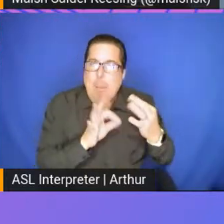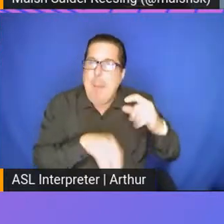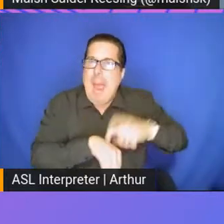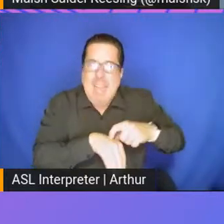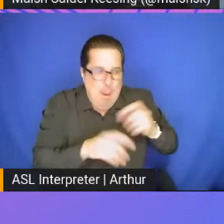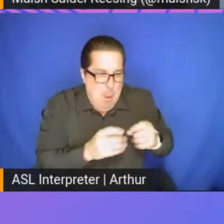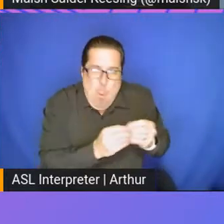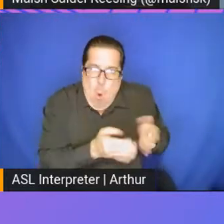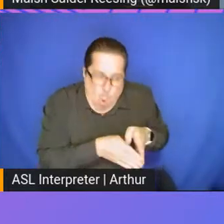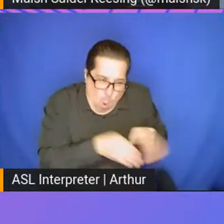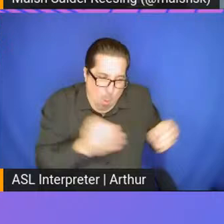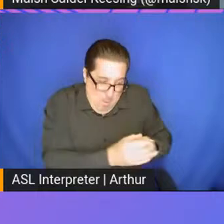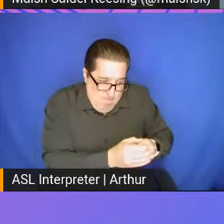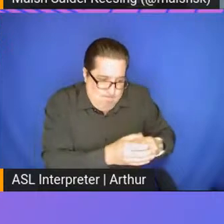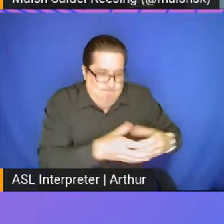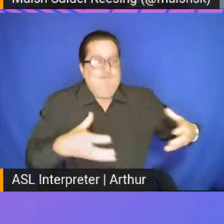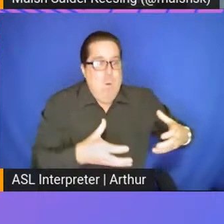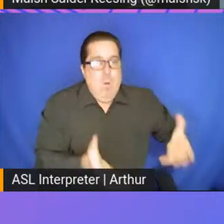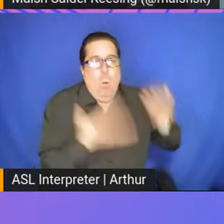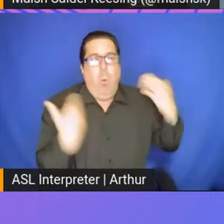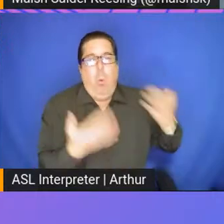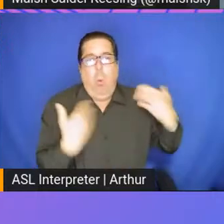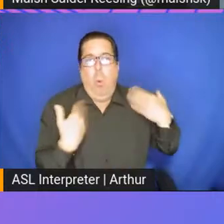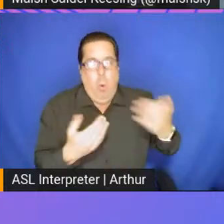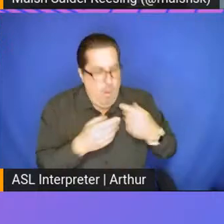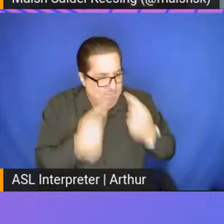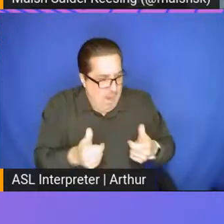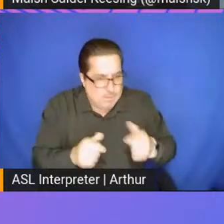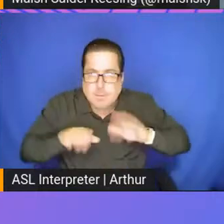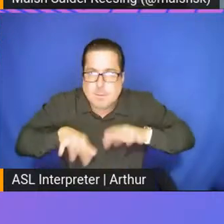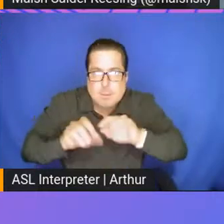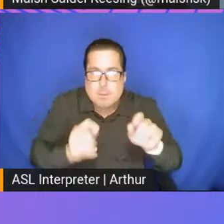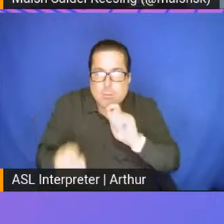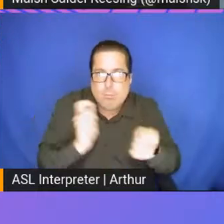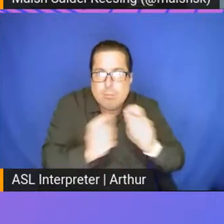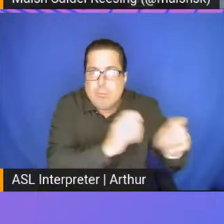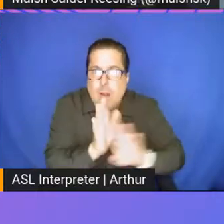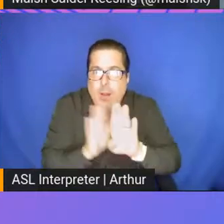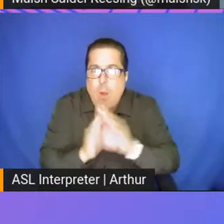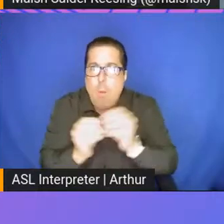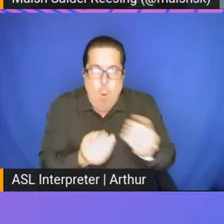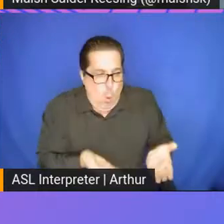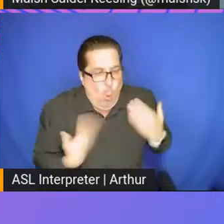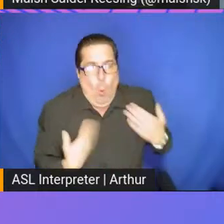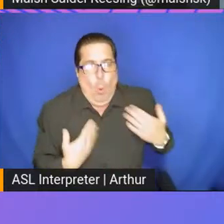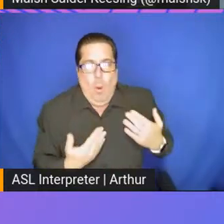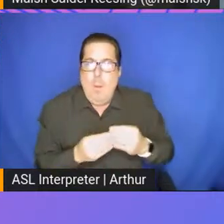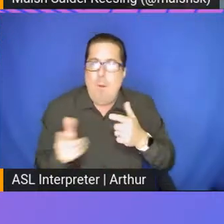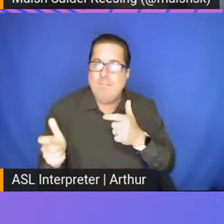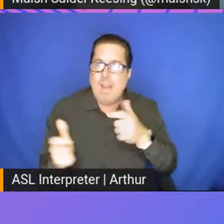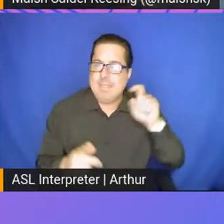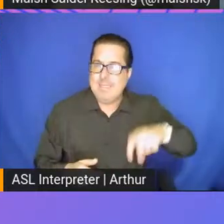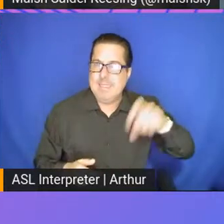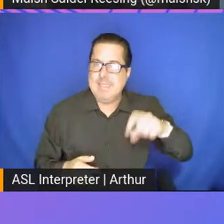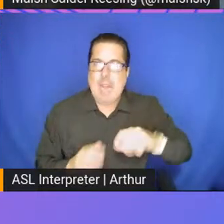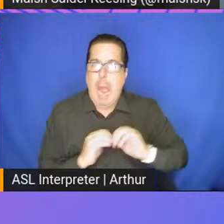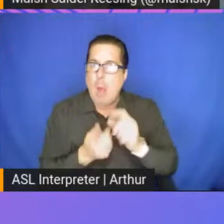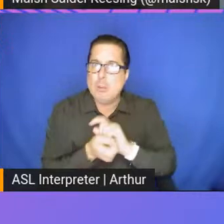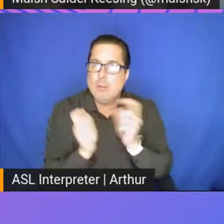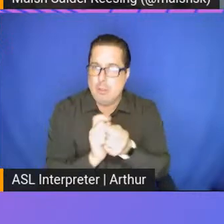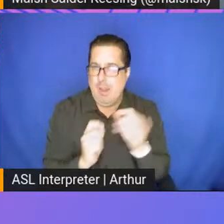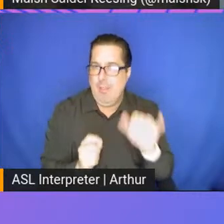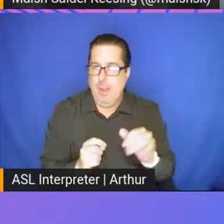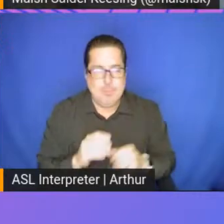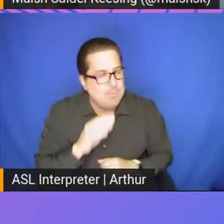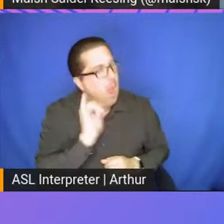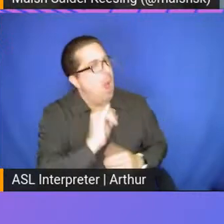figure out how to make it so that developers can get faster feedback. And so you kind